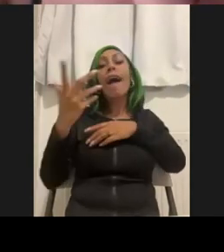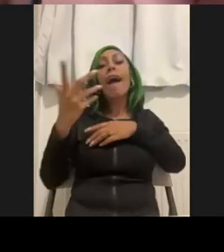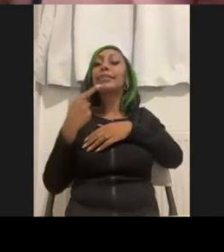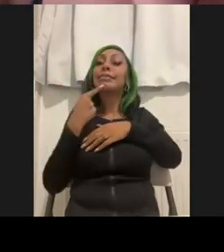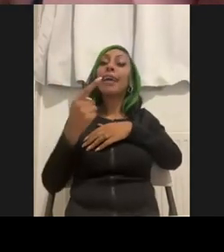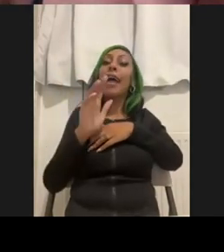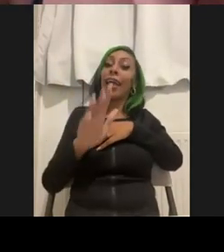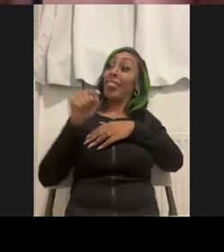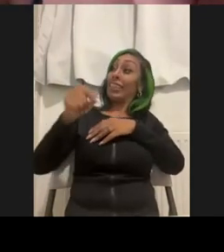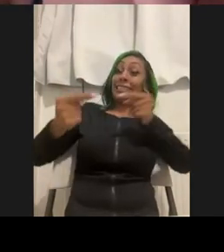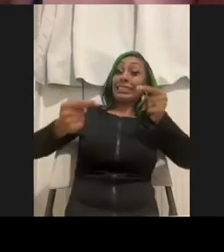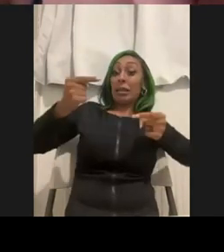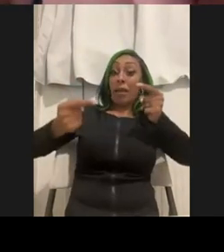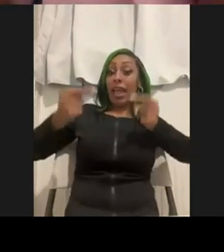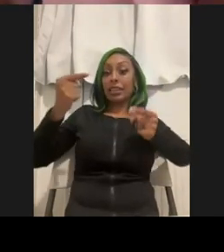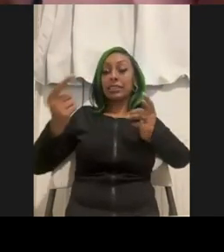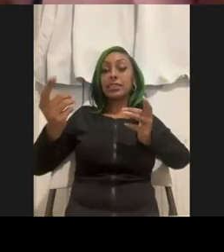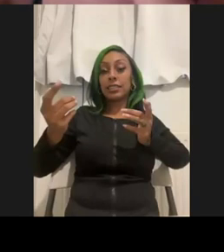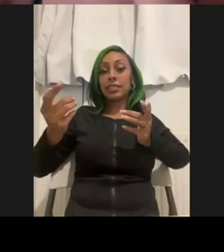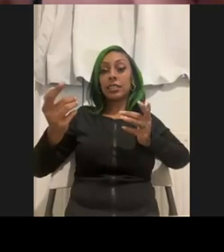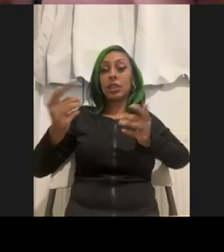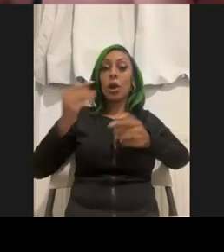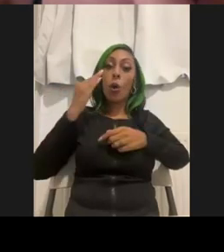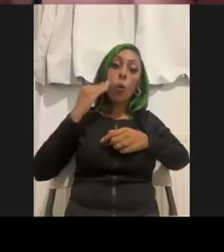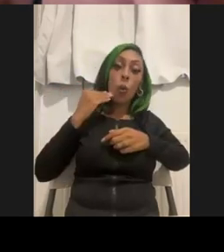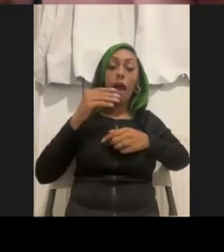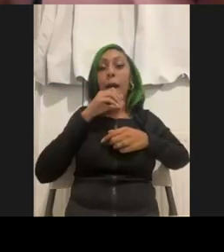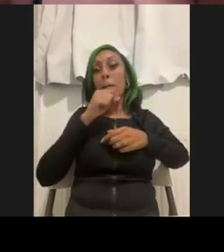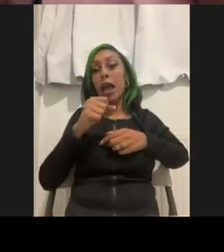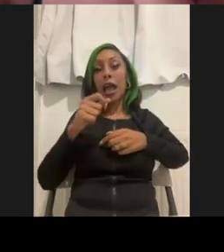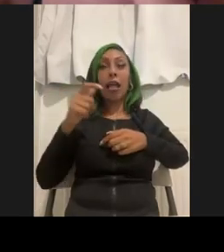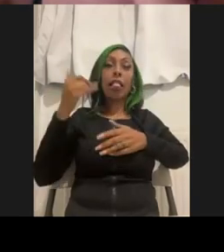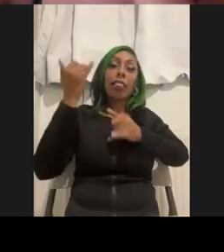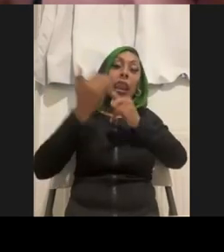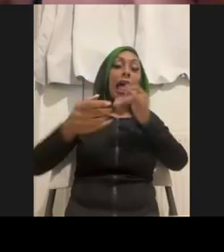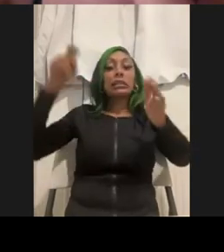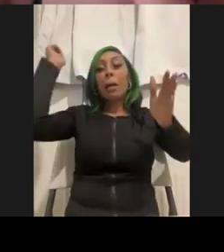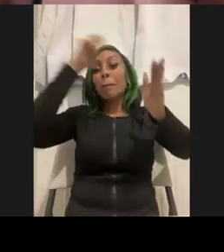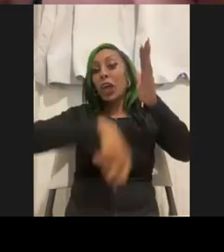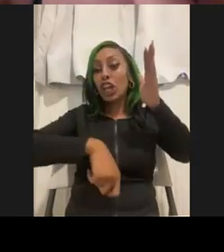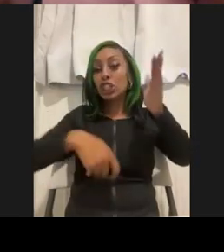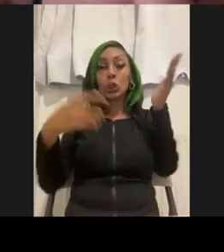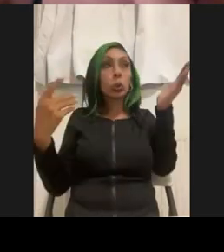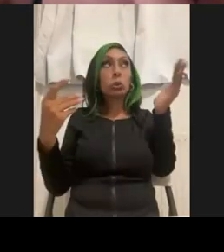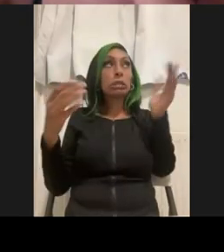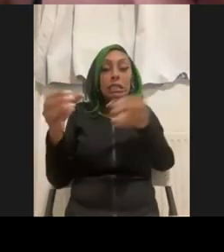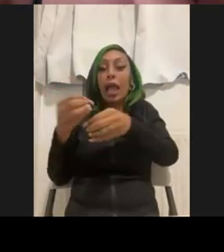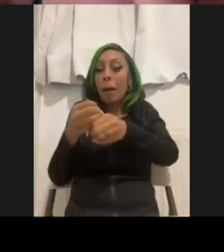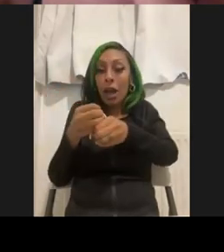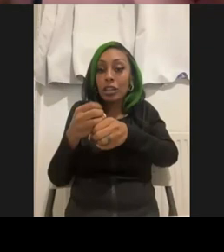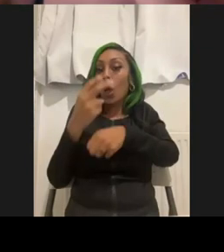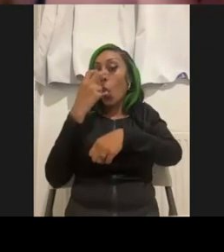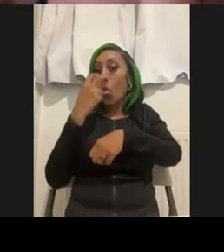these debates over, you know, are white men the last persecuted minority in the theatre, or, you know, are old white